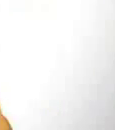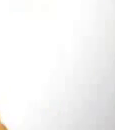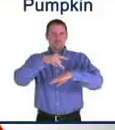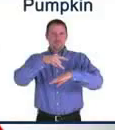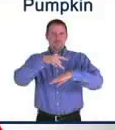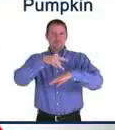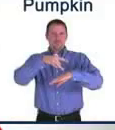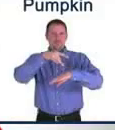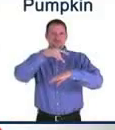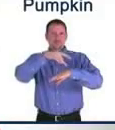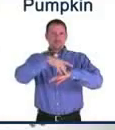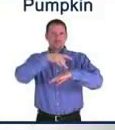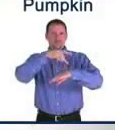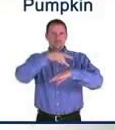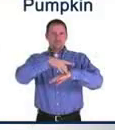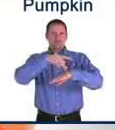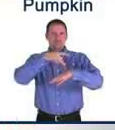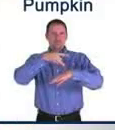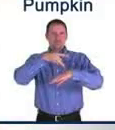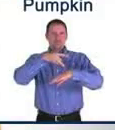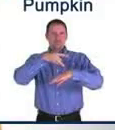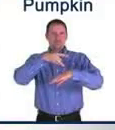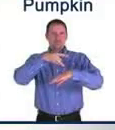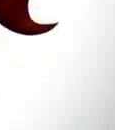Arr! I'm a super pumpkin!